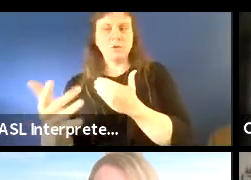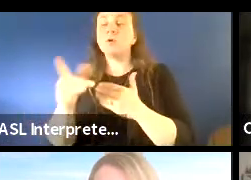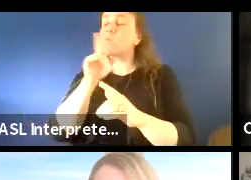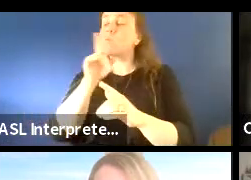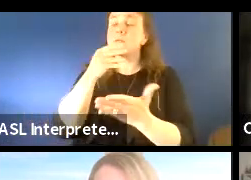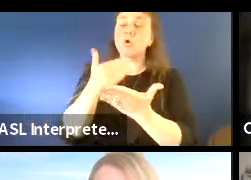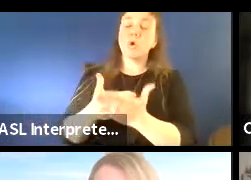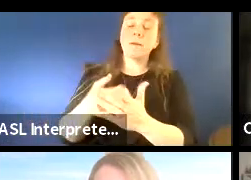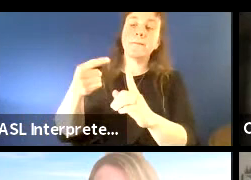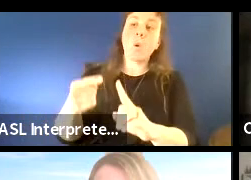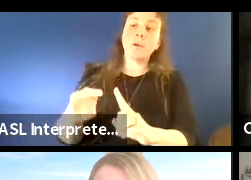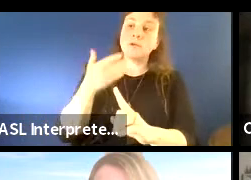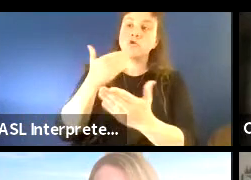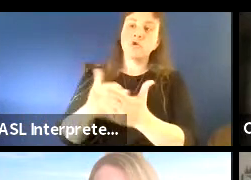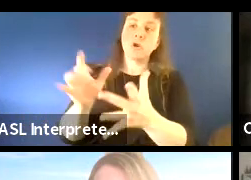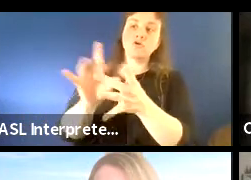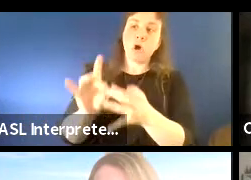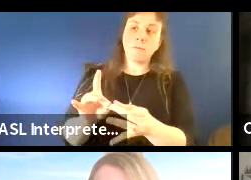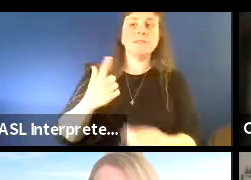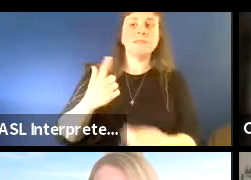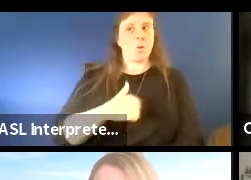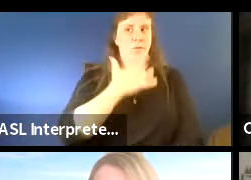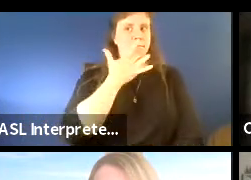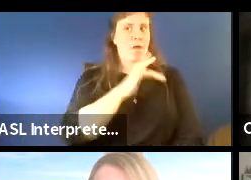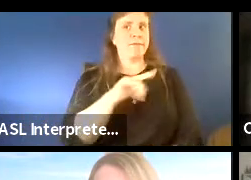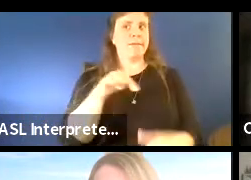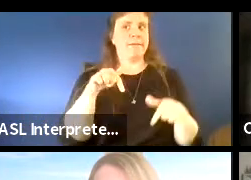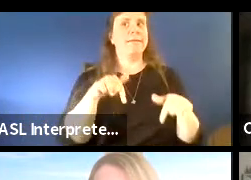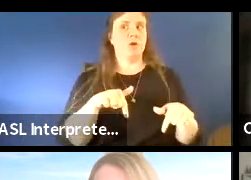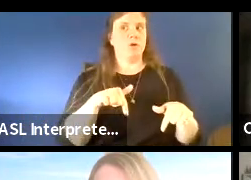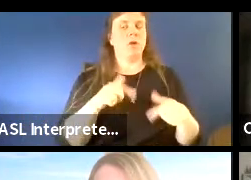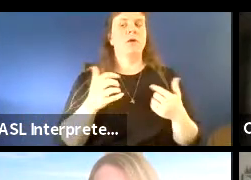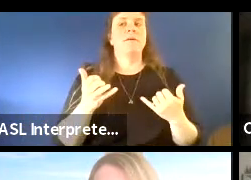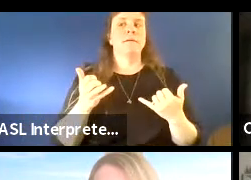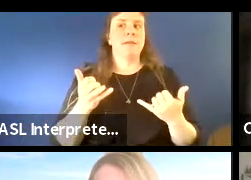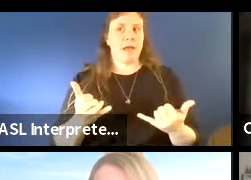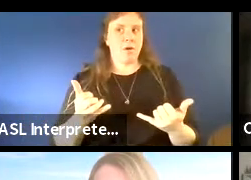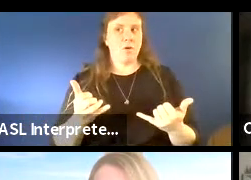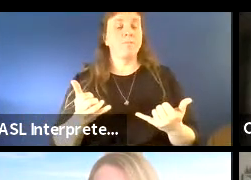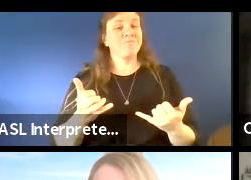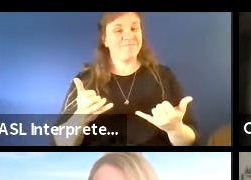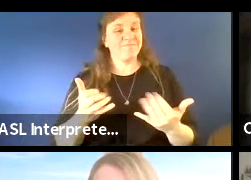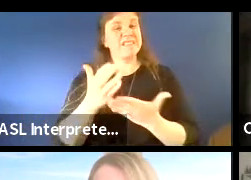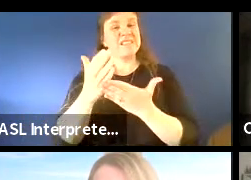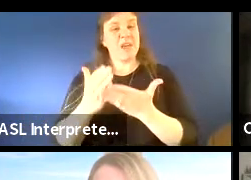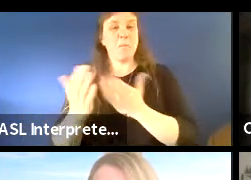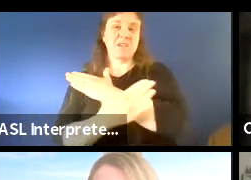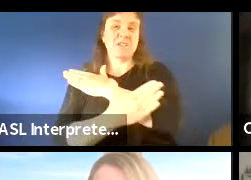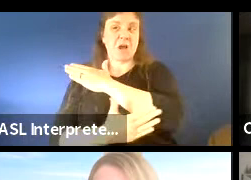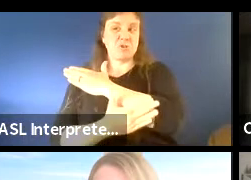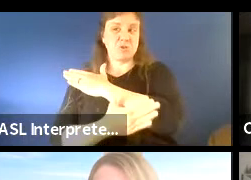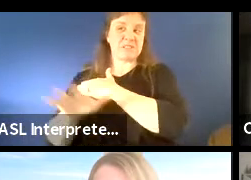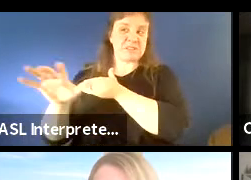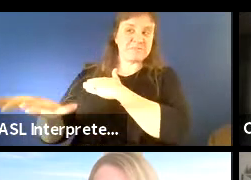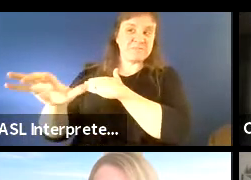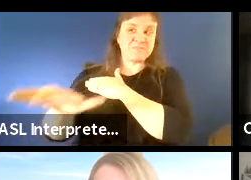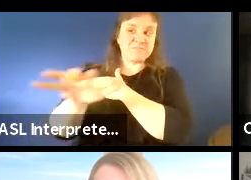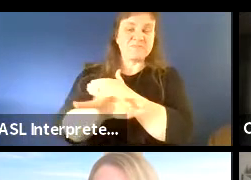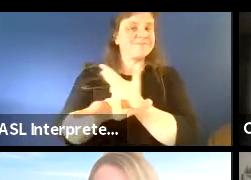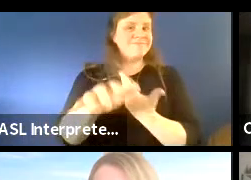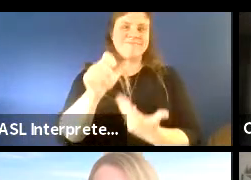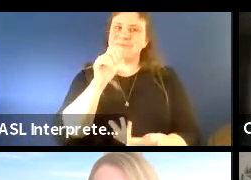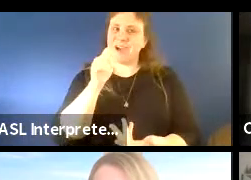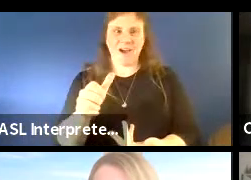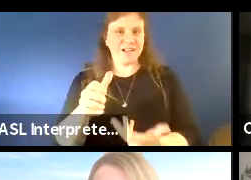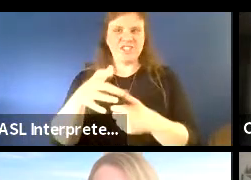think, again, we're really fortunate here. And now there are some countries that are not, I think talk about sort